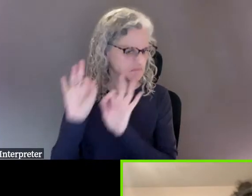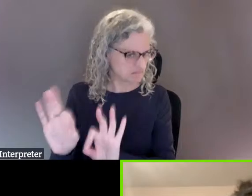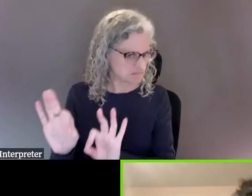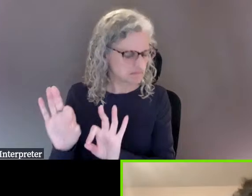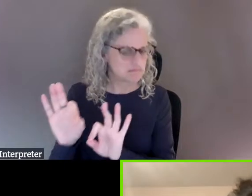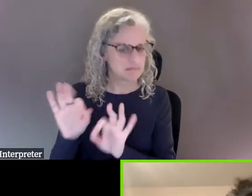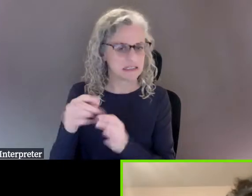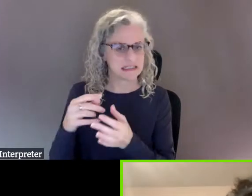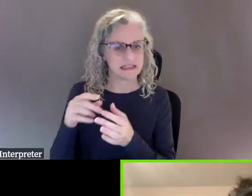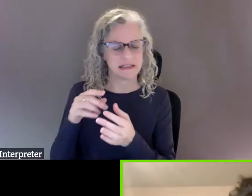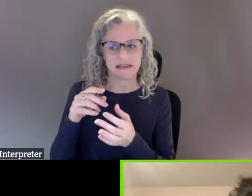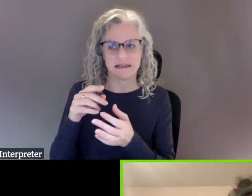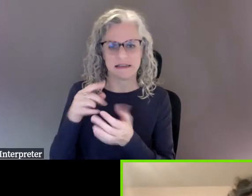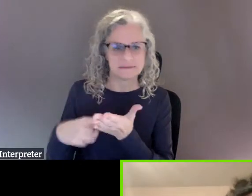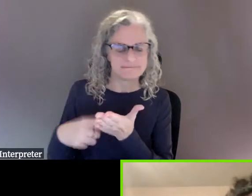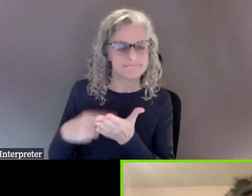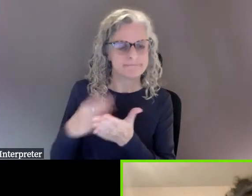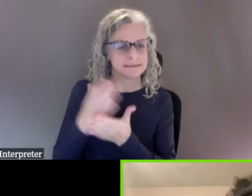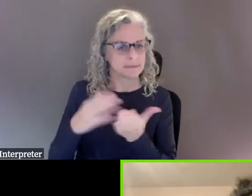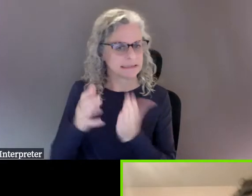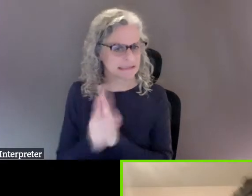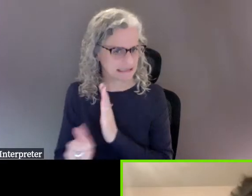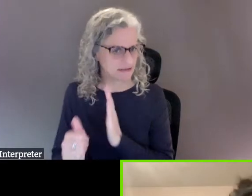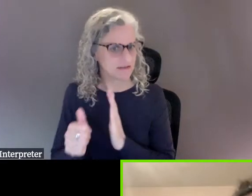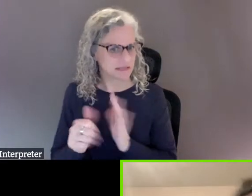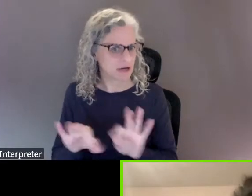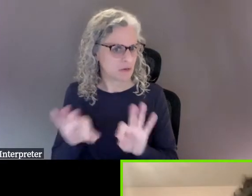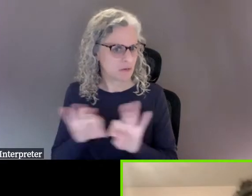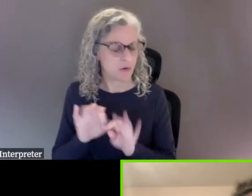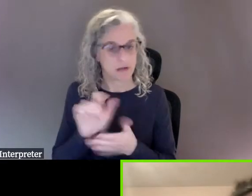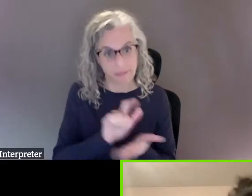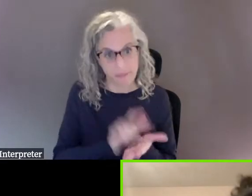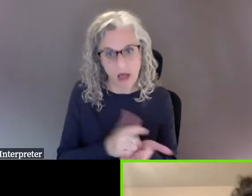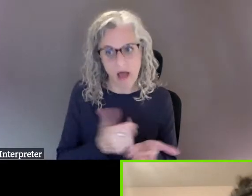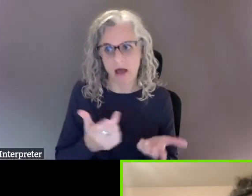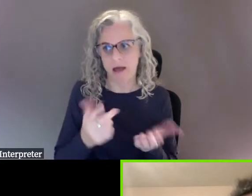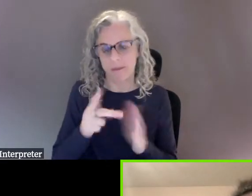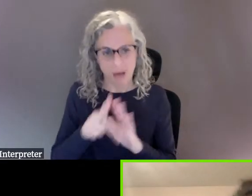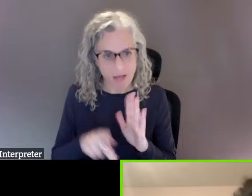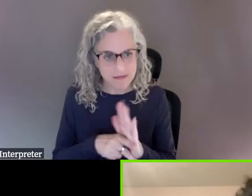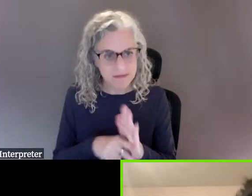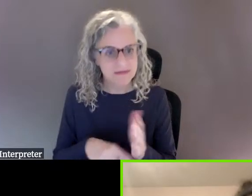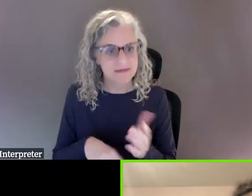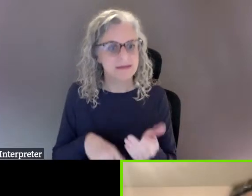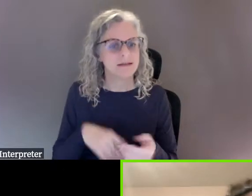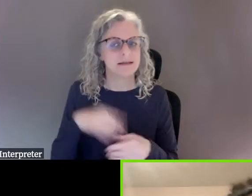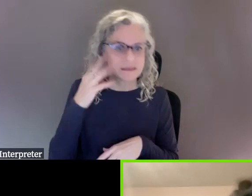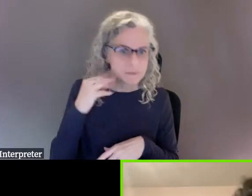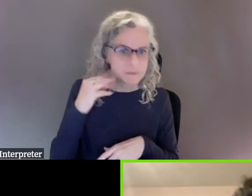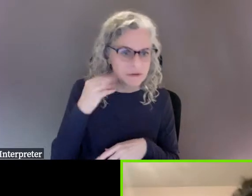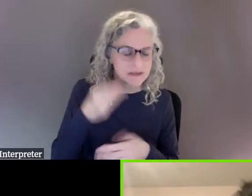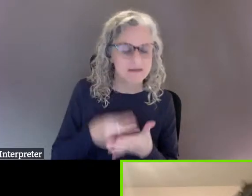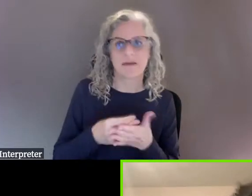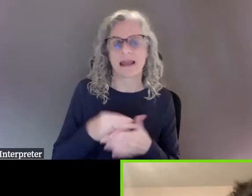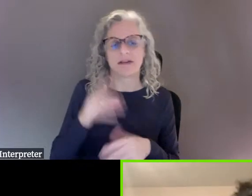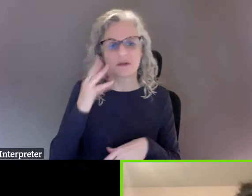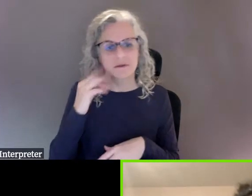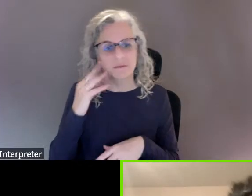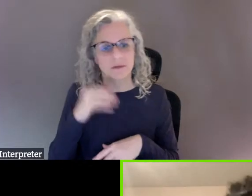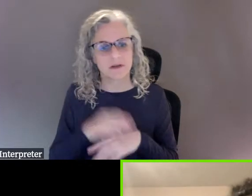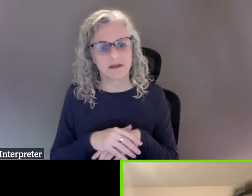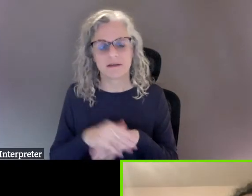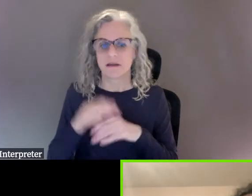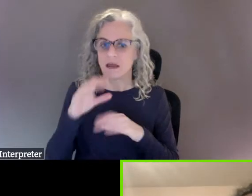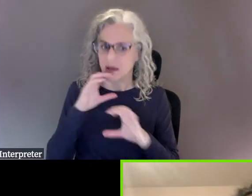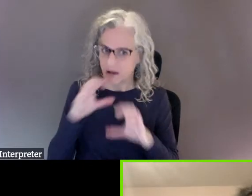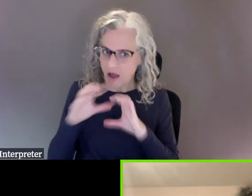of the skills that you would need, like law, policy kind of experience, financial experience, definitely comms, strategy,